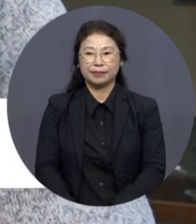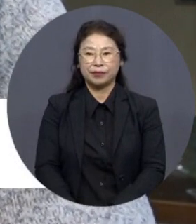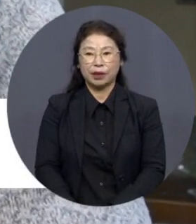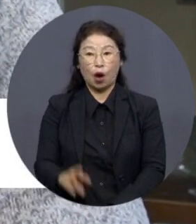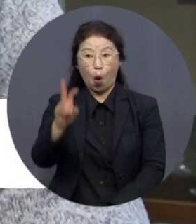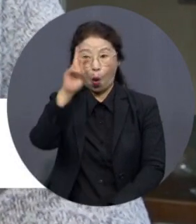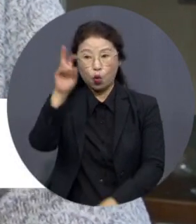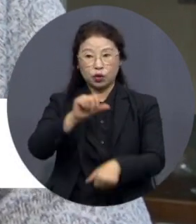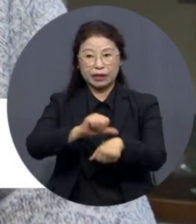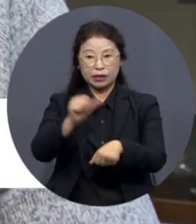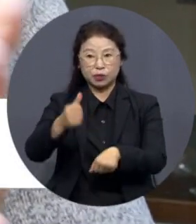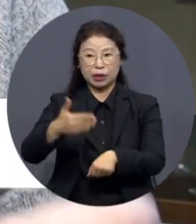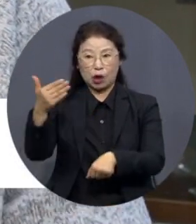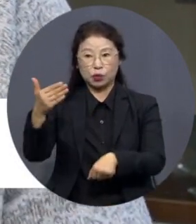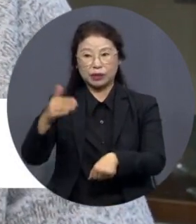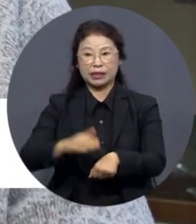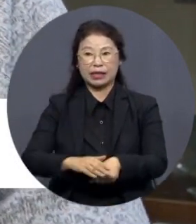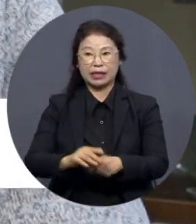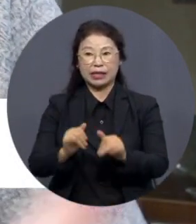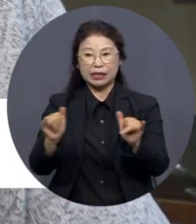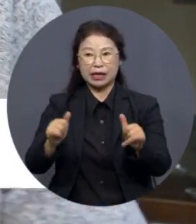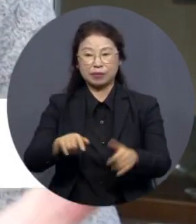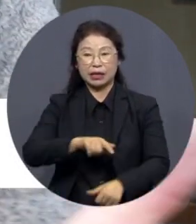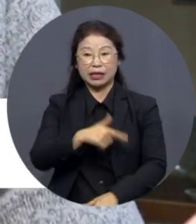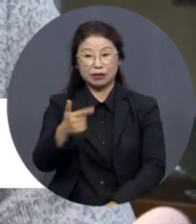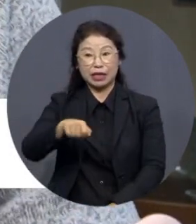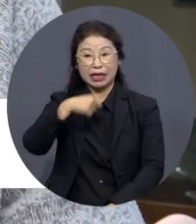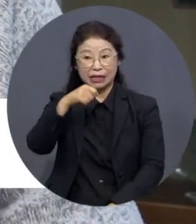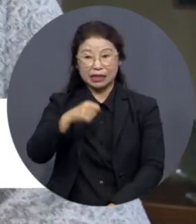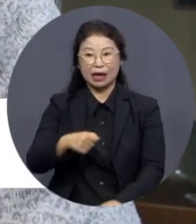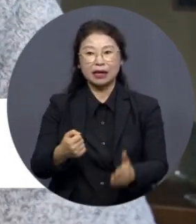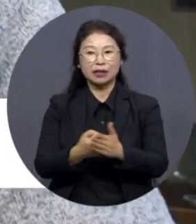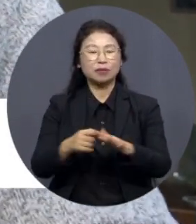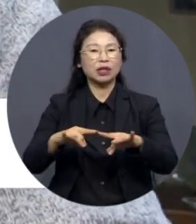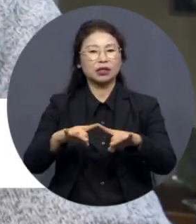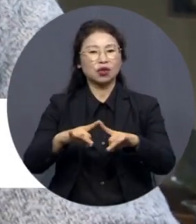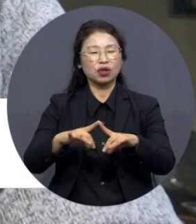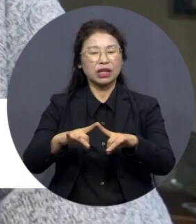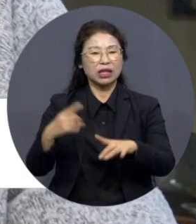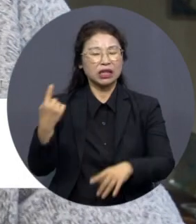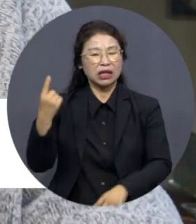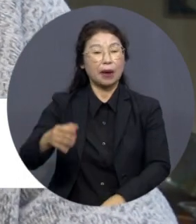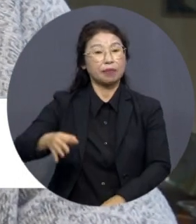1700 to 2100 in the evening where all the people are eating